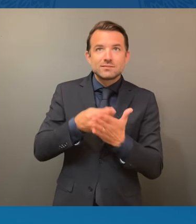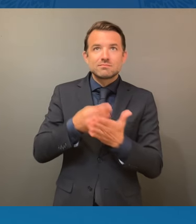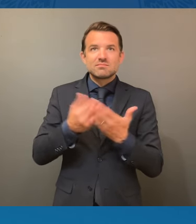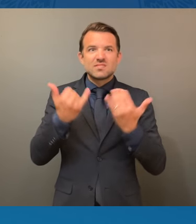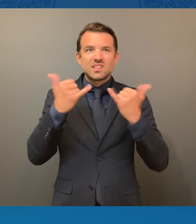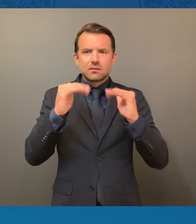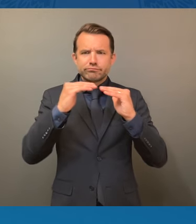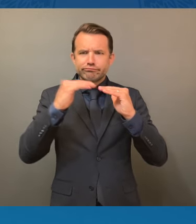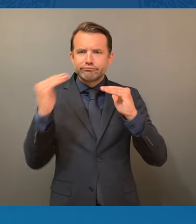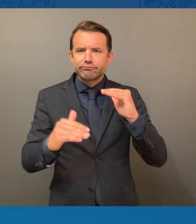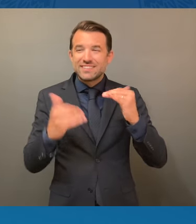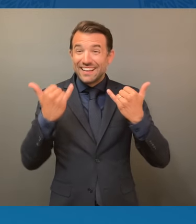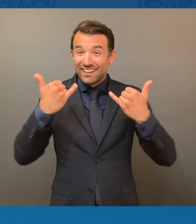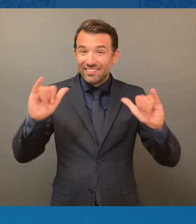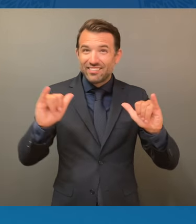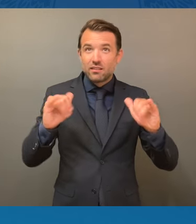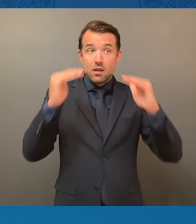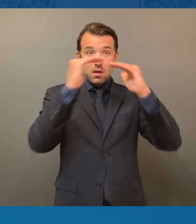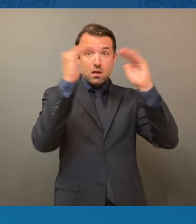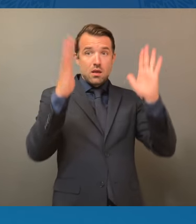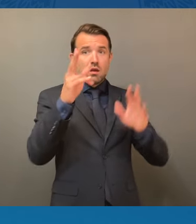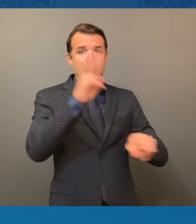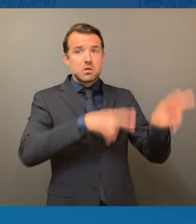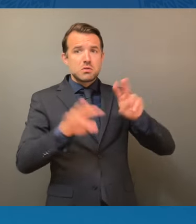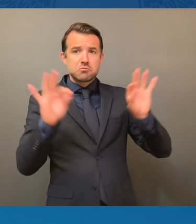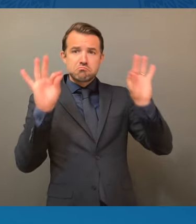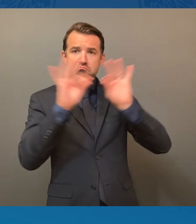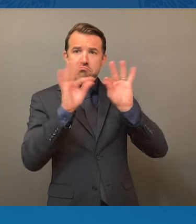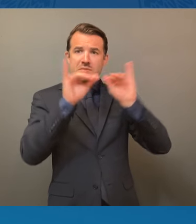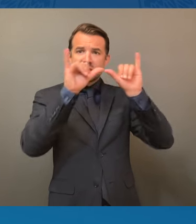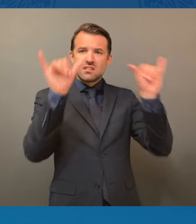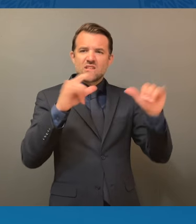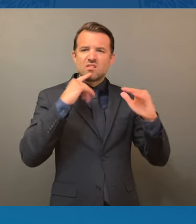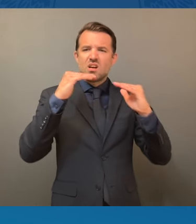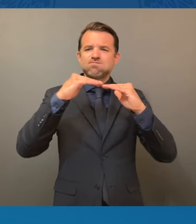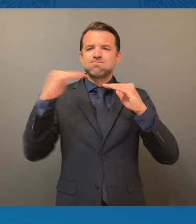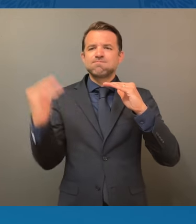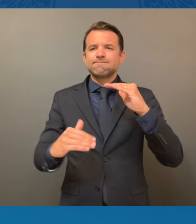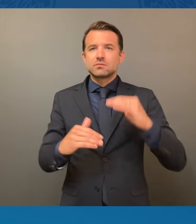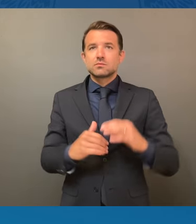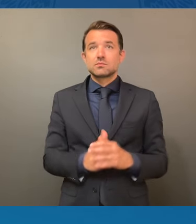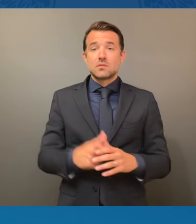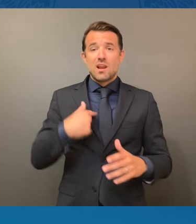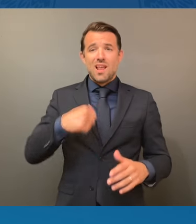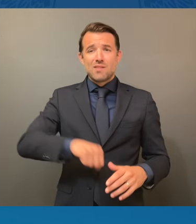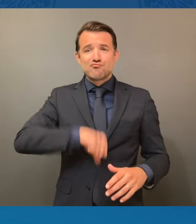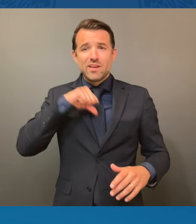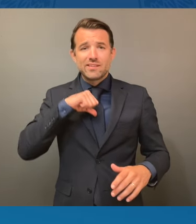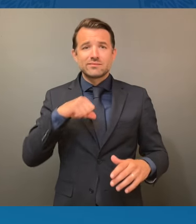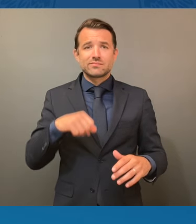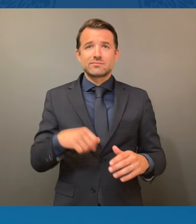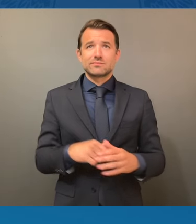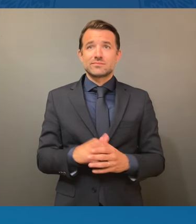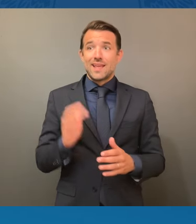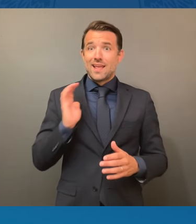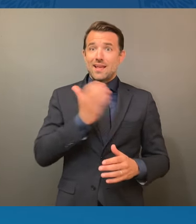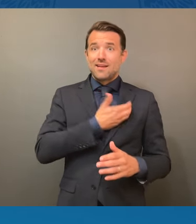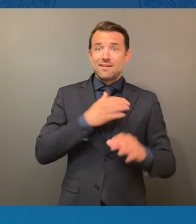appraisal system. So I am proud that our administration, led by Secretary Marsha